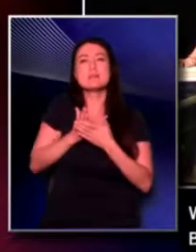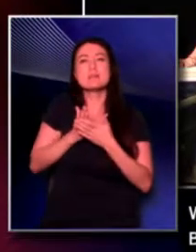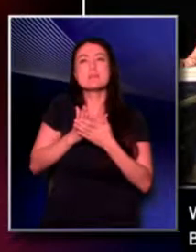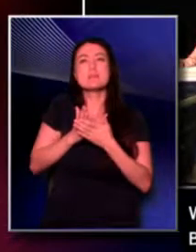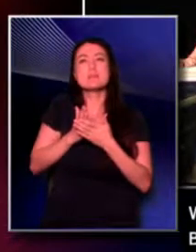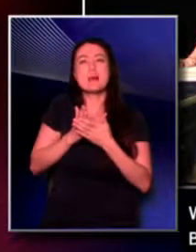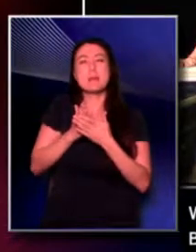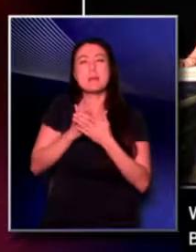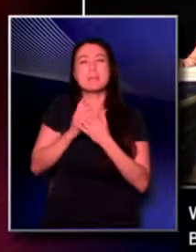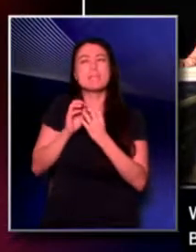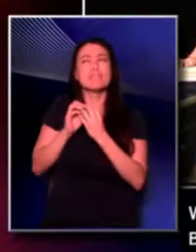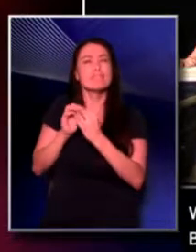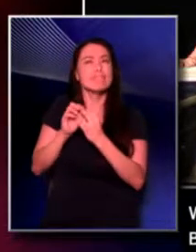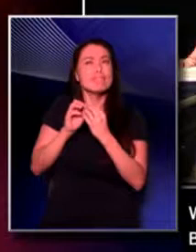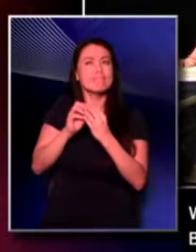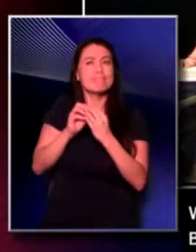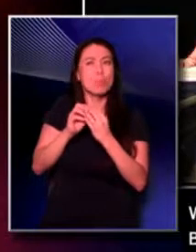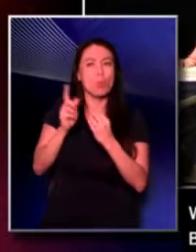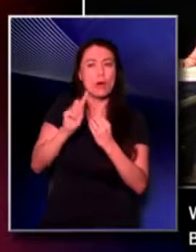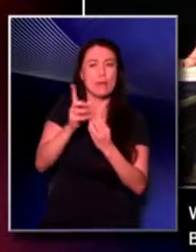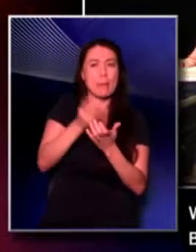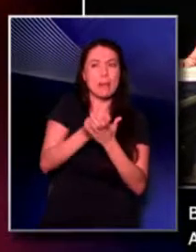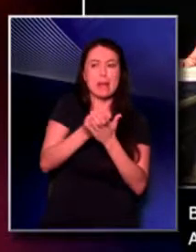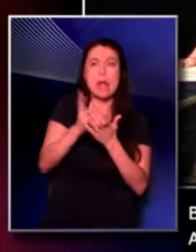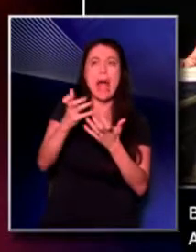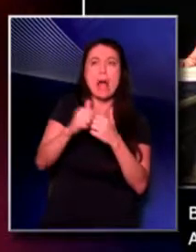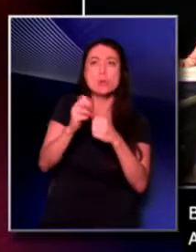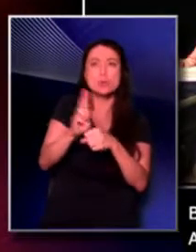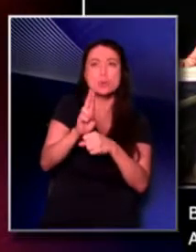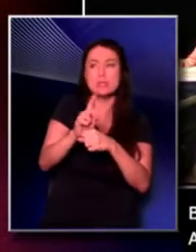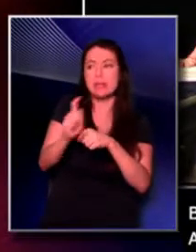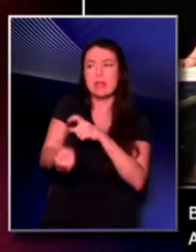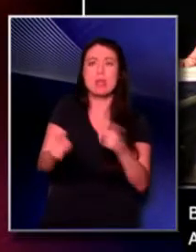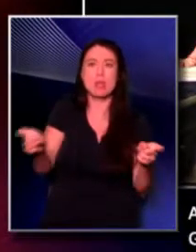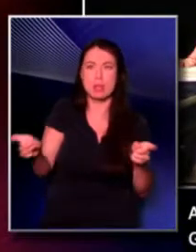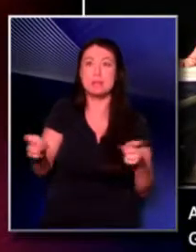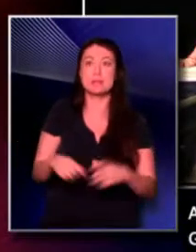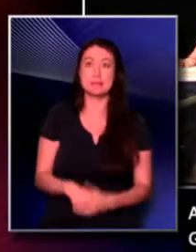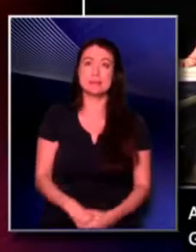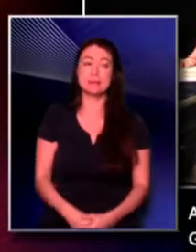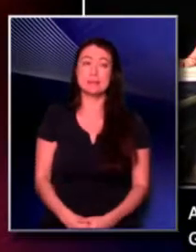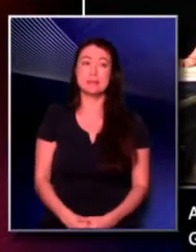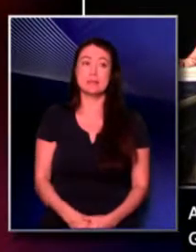in the past about where those funds were going and how they were distributed.